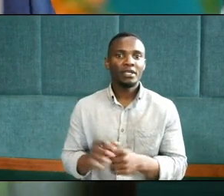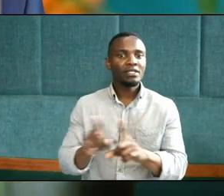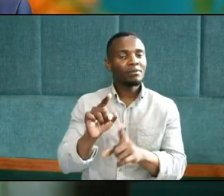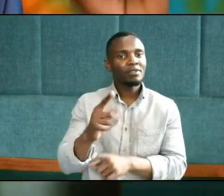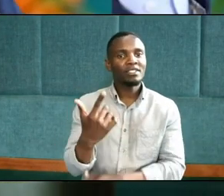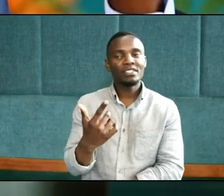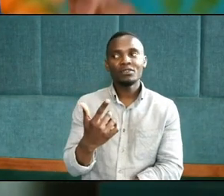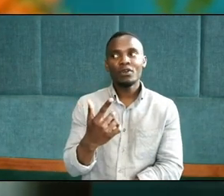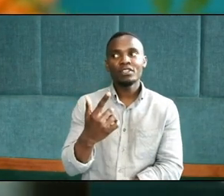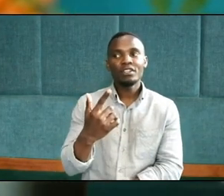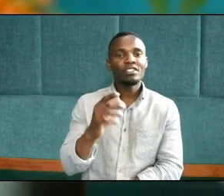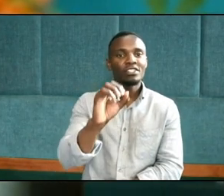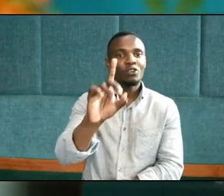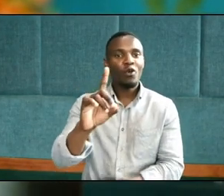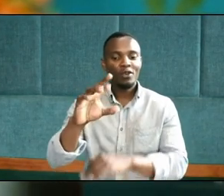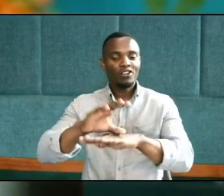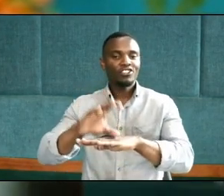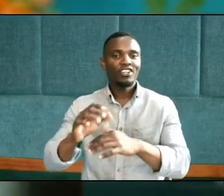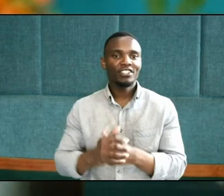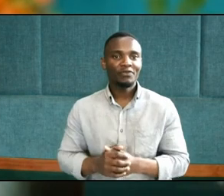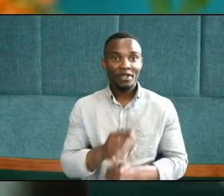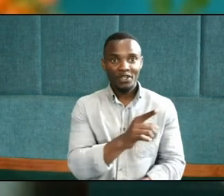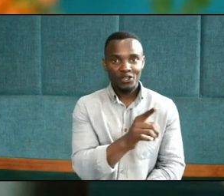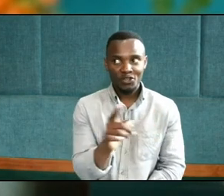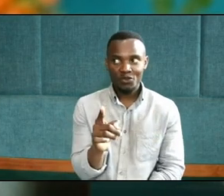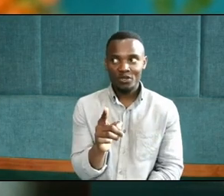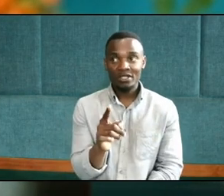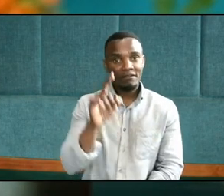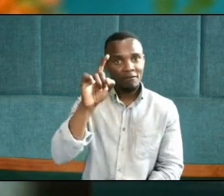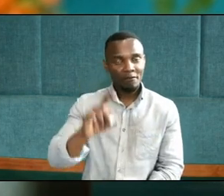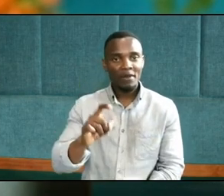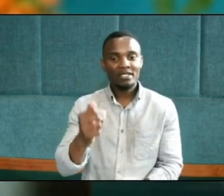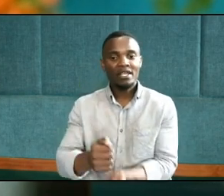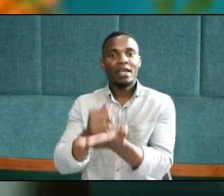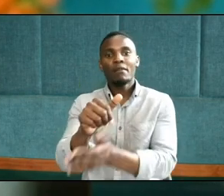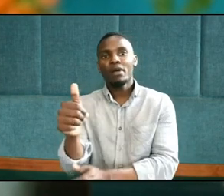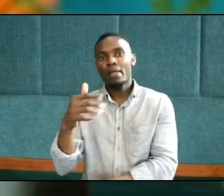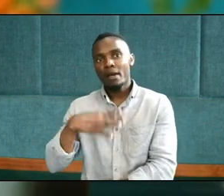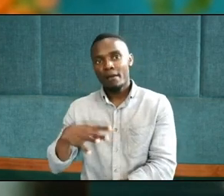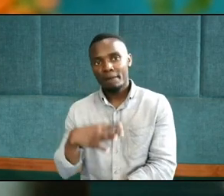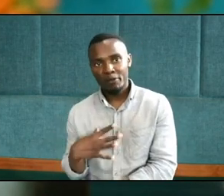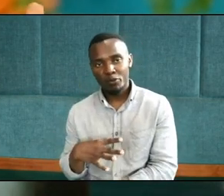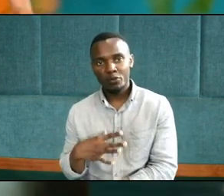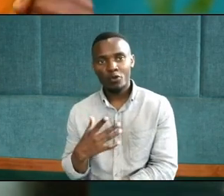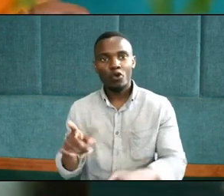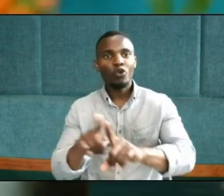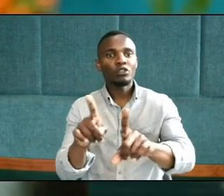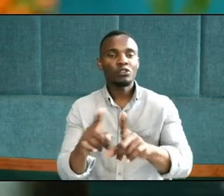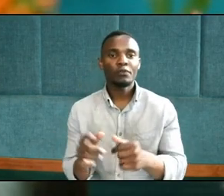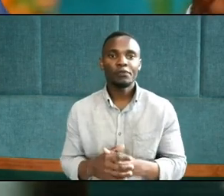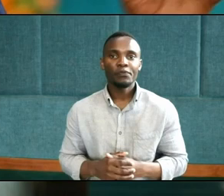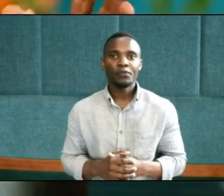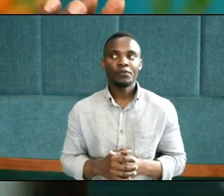hallelujah. 01 Church. You are clever to have that thing, to soften us. You know, sometimes you can be so